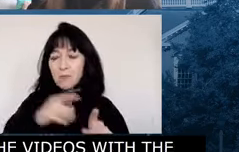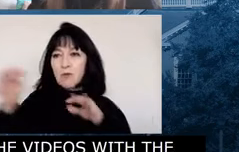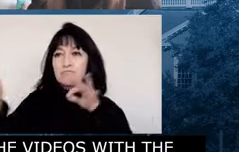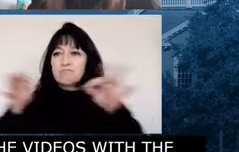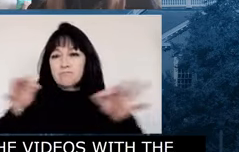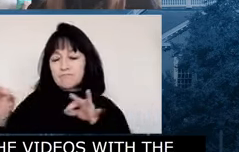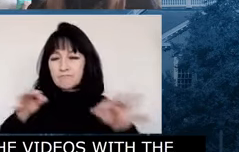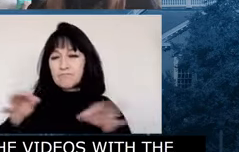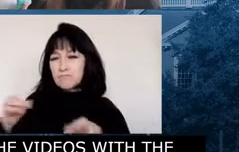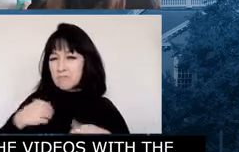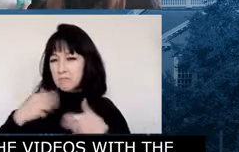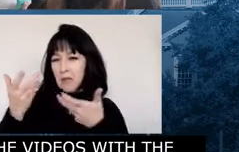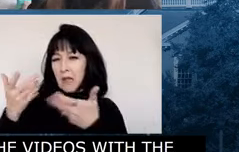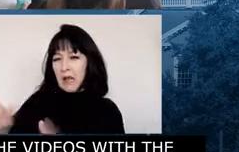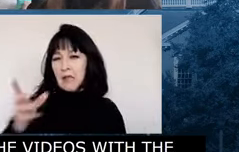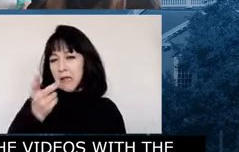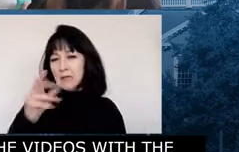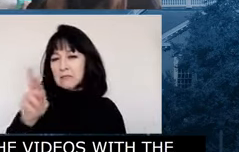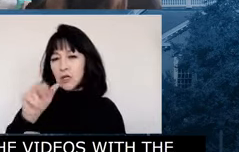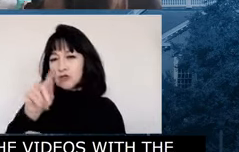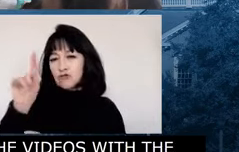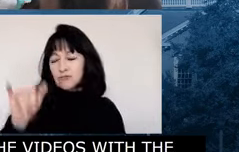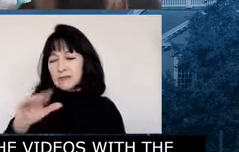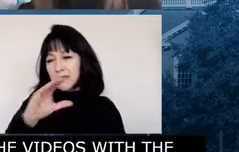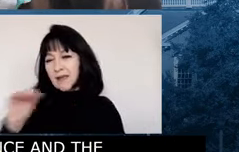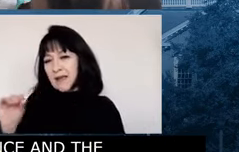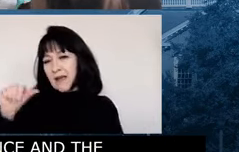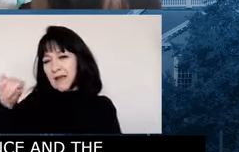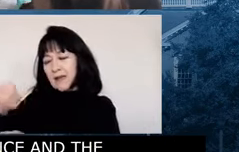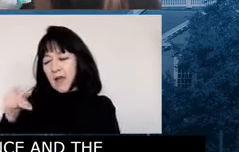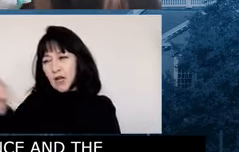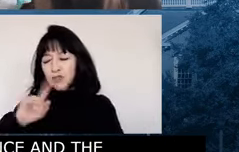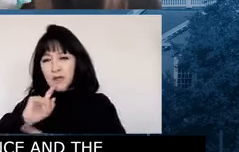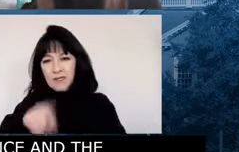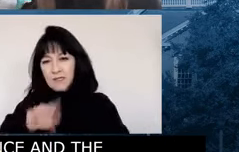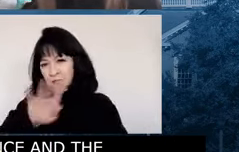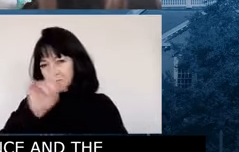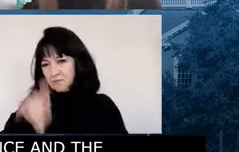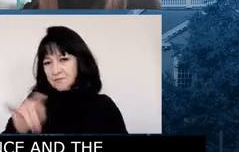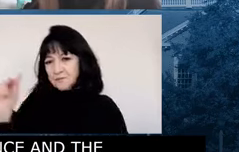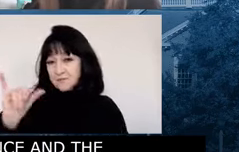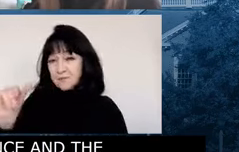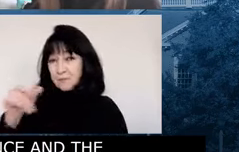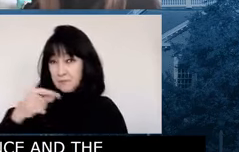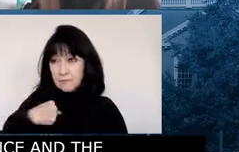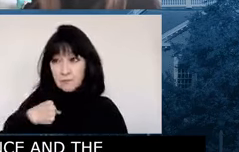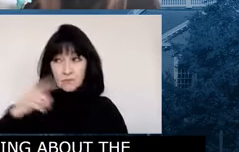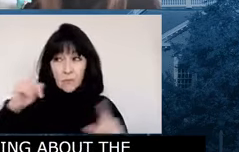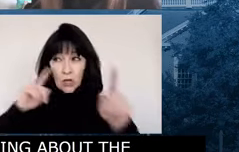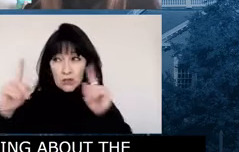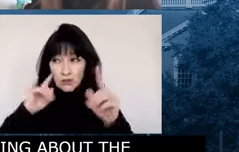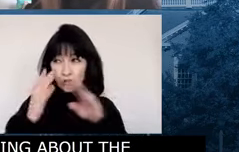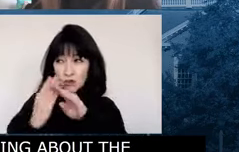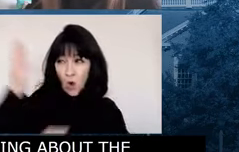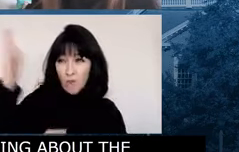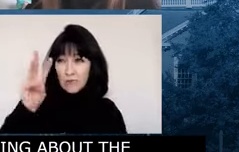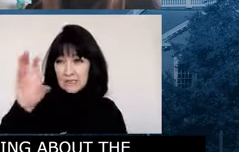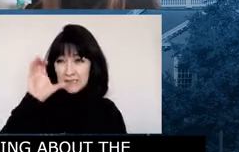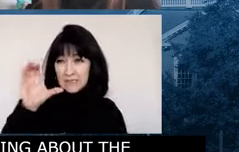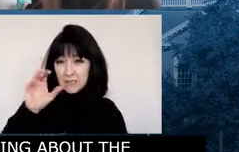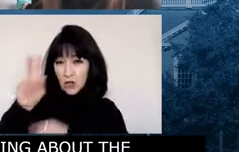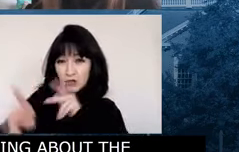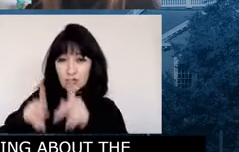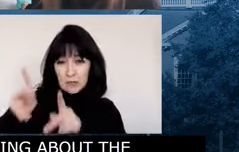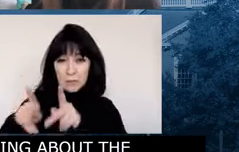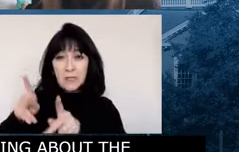I'll let Dr. Tay and AJ respond too, but I think I've heard that over 600 responded. That's a big